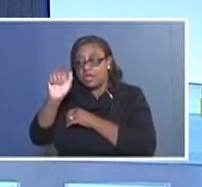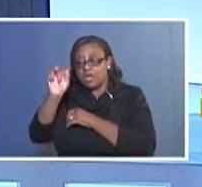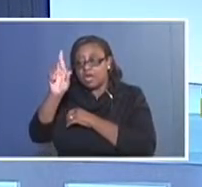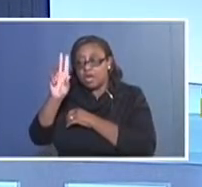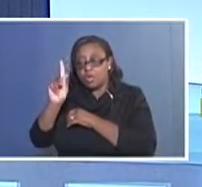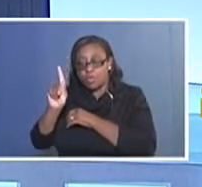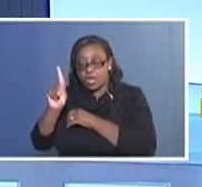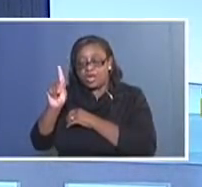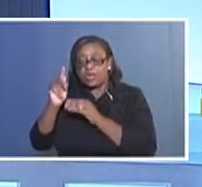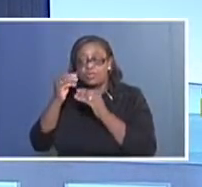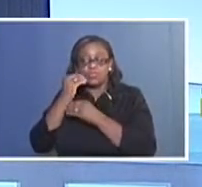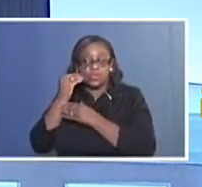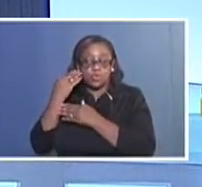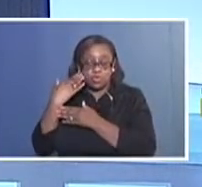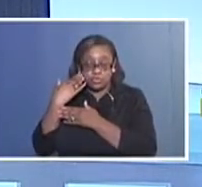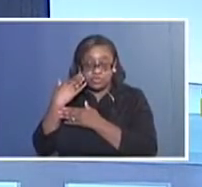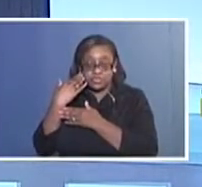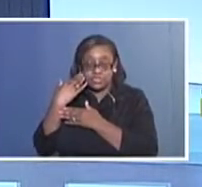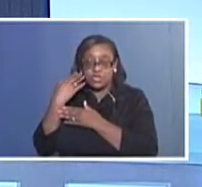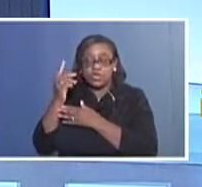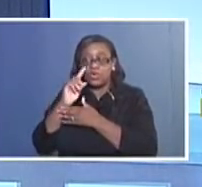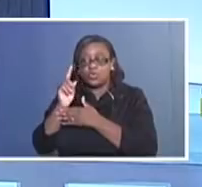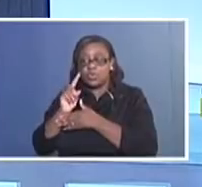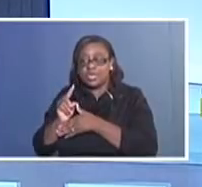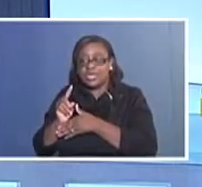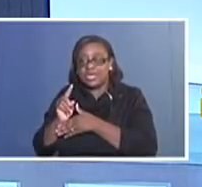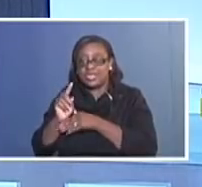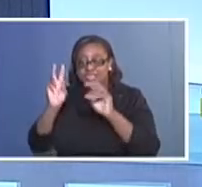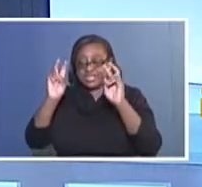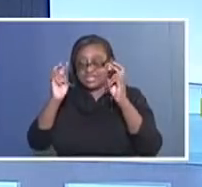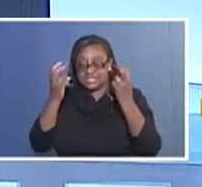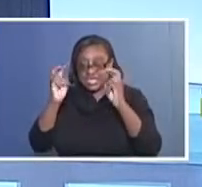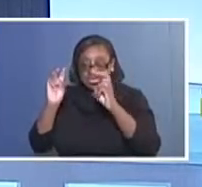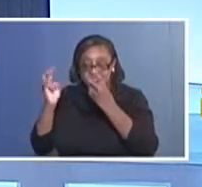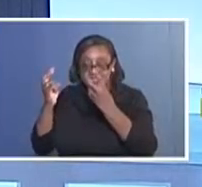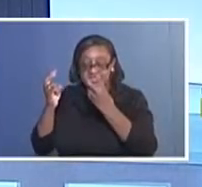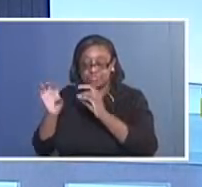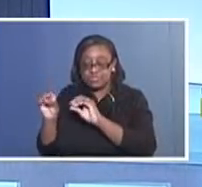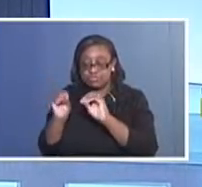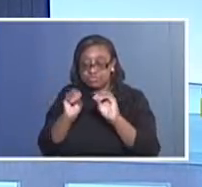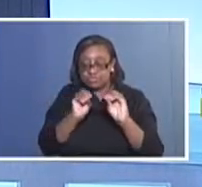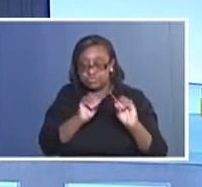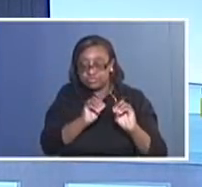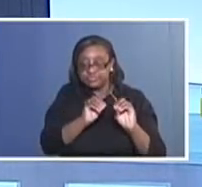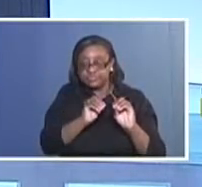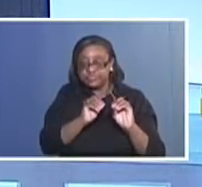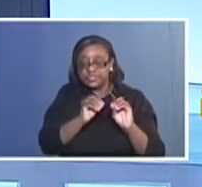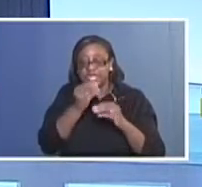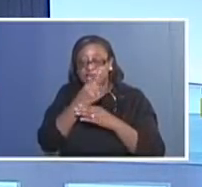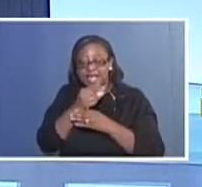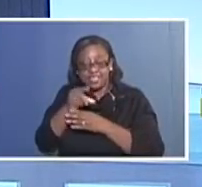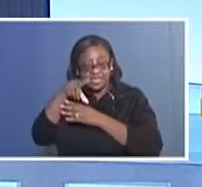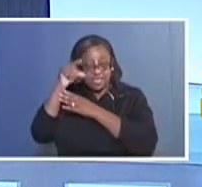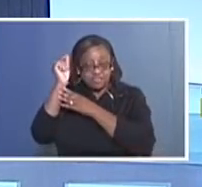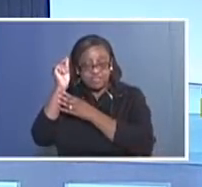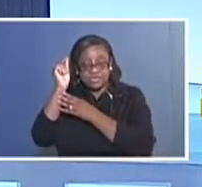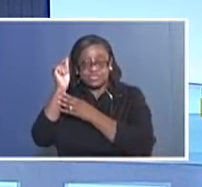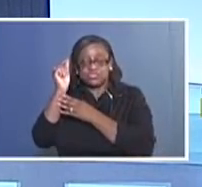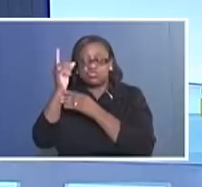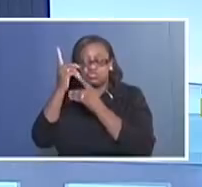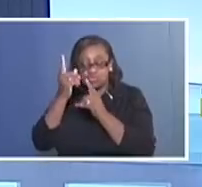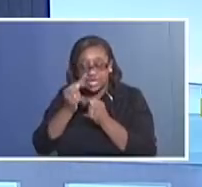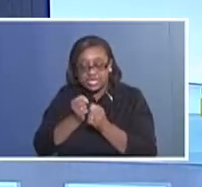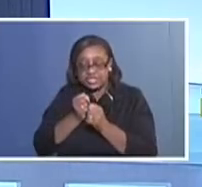Privy Council, resulting in their titles being set aside. Now, the government's looking to complete a process spanning